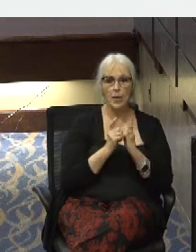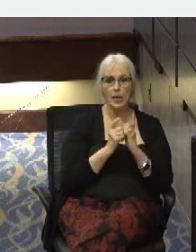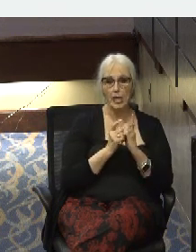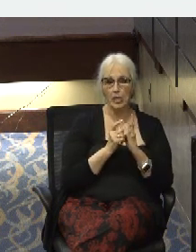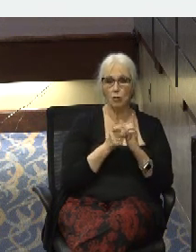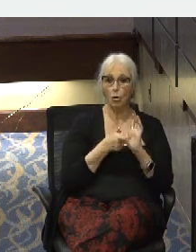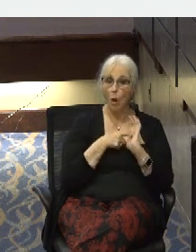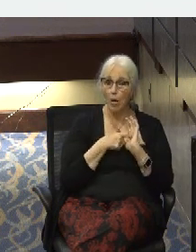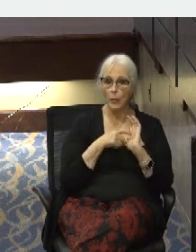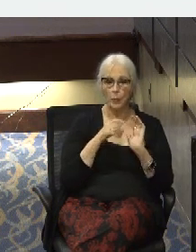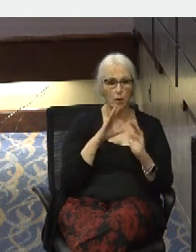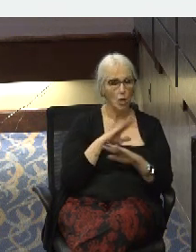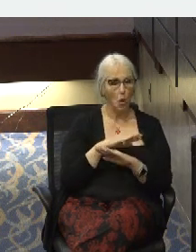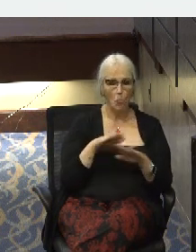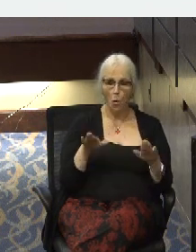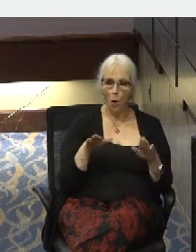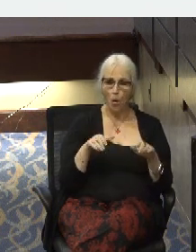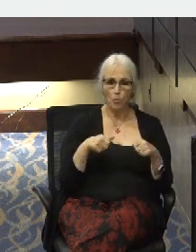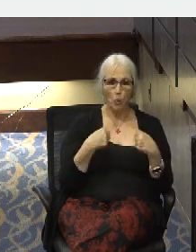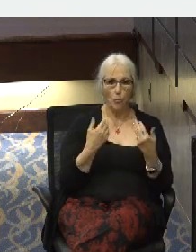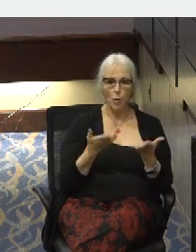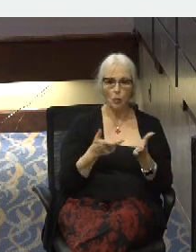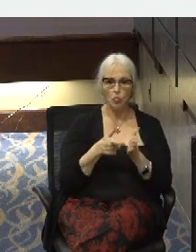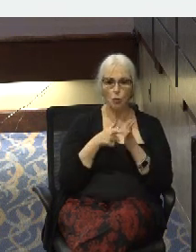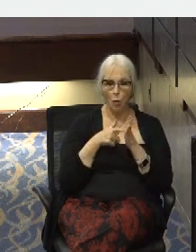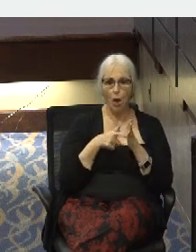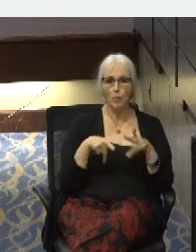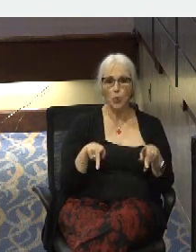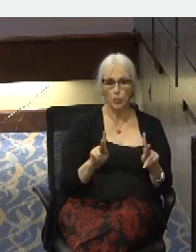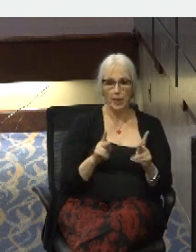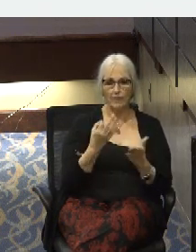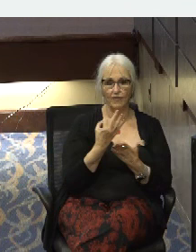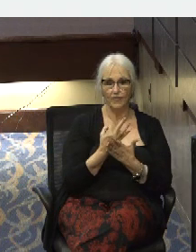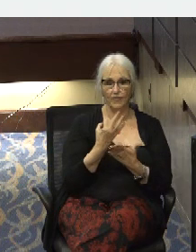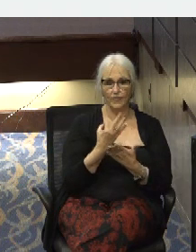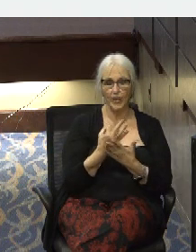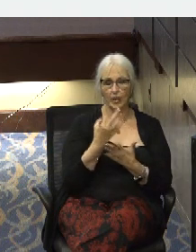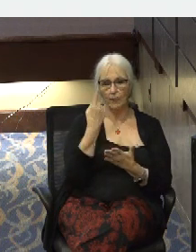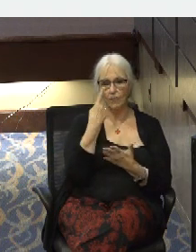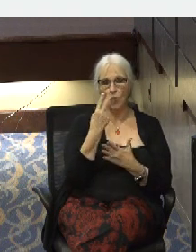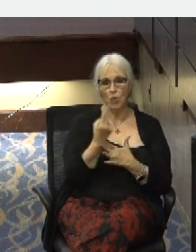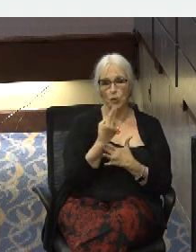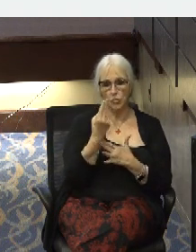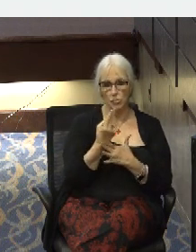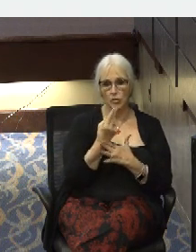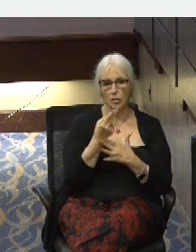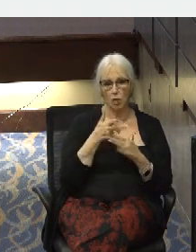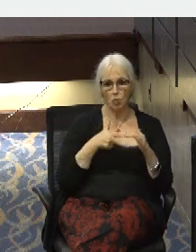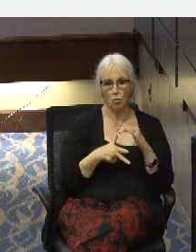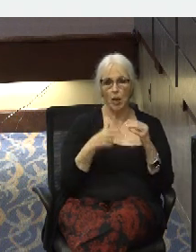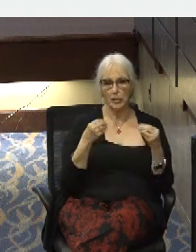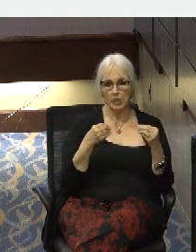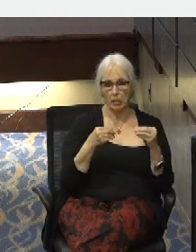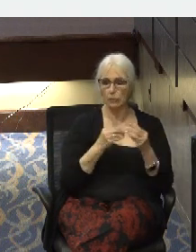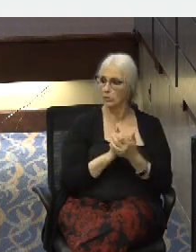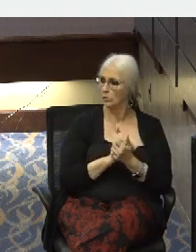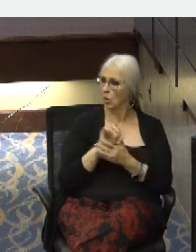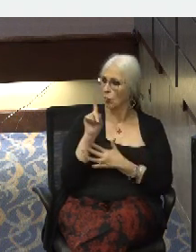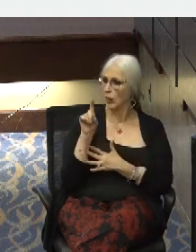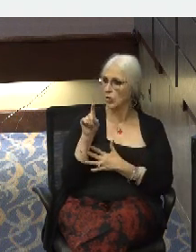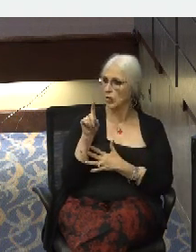longer proposing to require a permit and fee for this type of use. Can I ask a question about